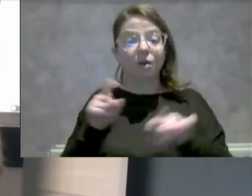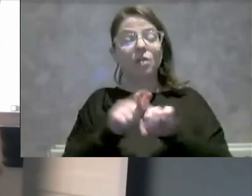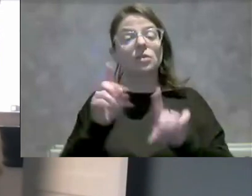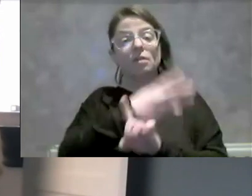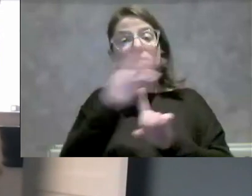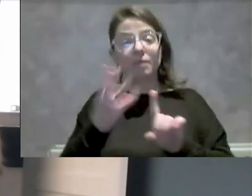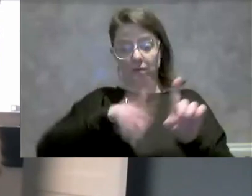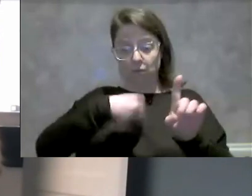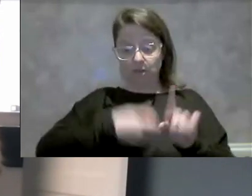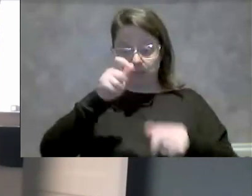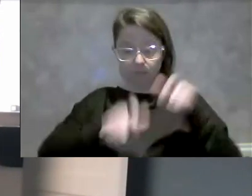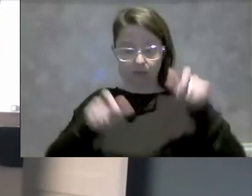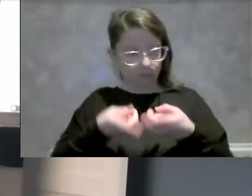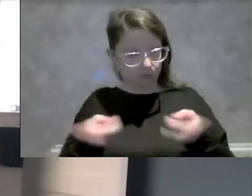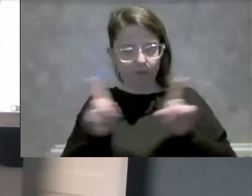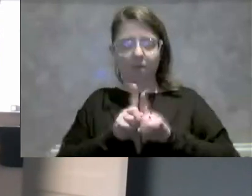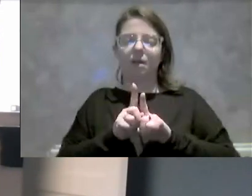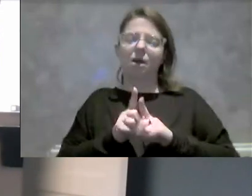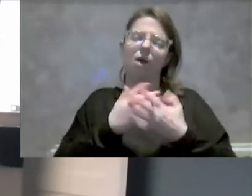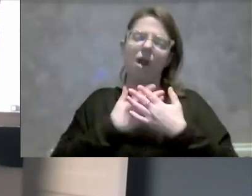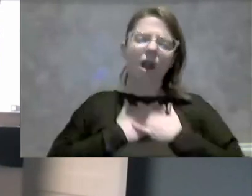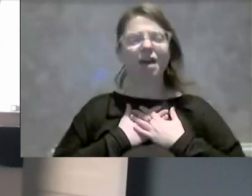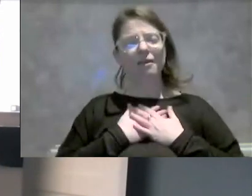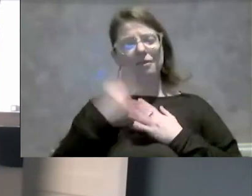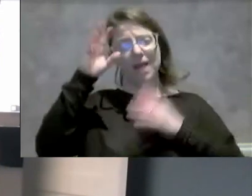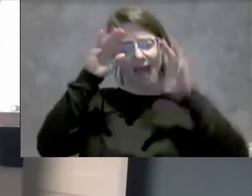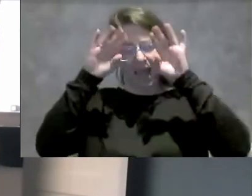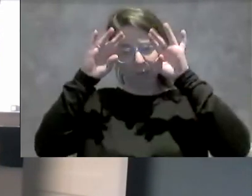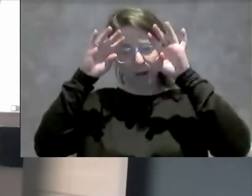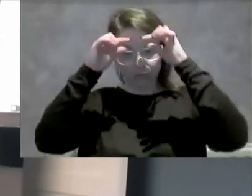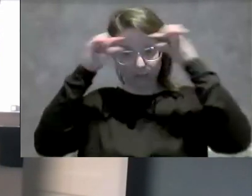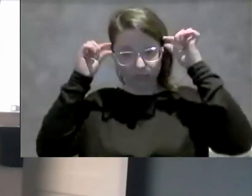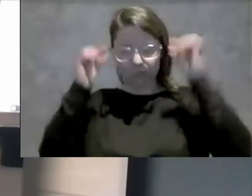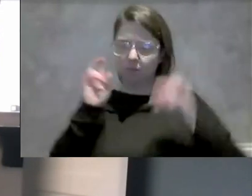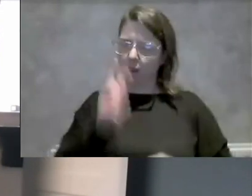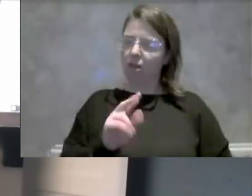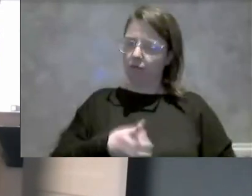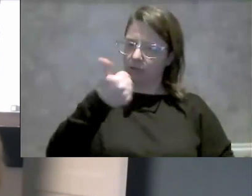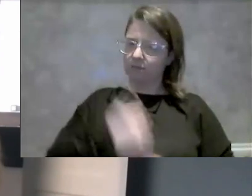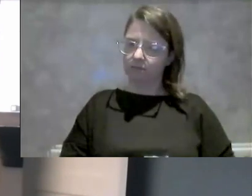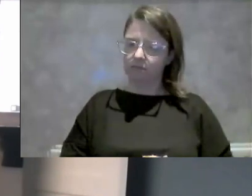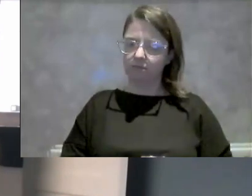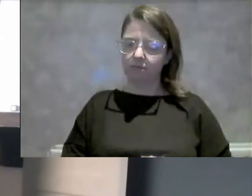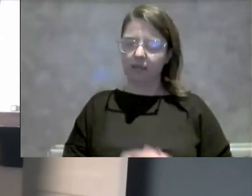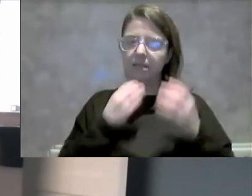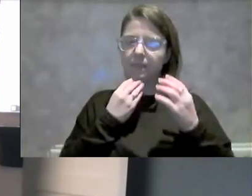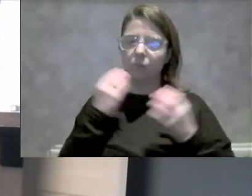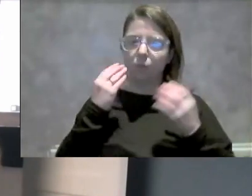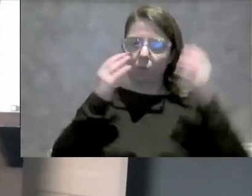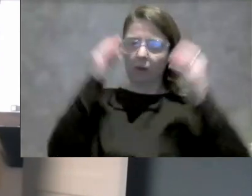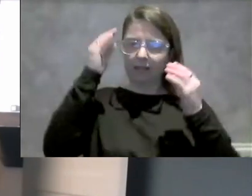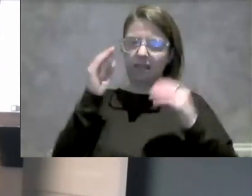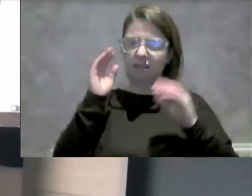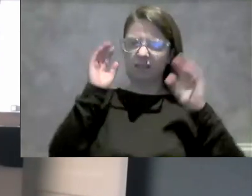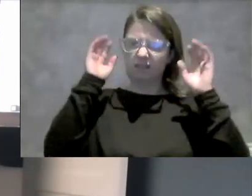trans people who love my bloody bushy eyebrows. They're looking great, Hardeep. It's a bit wonky, but don't worry about it.